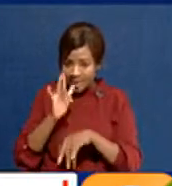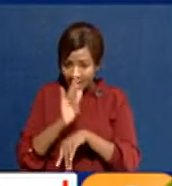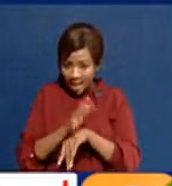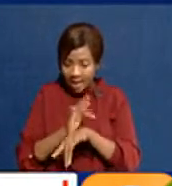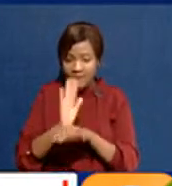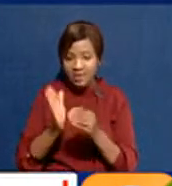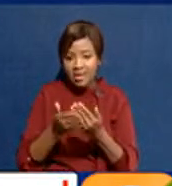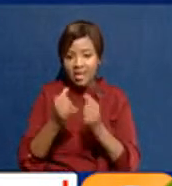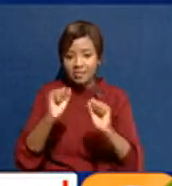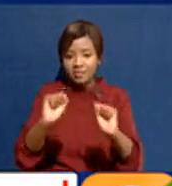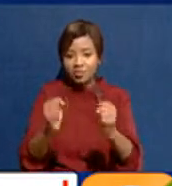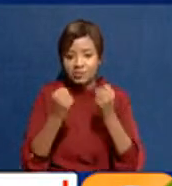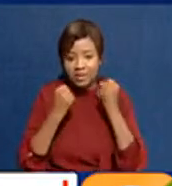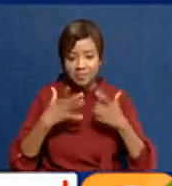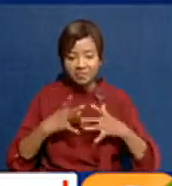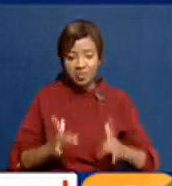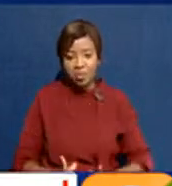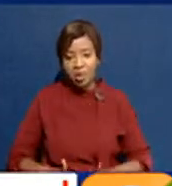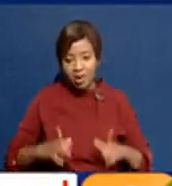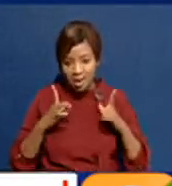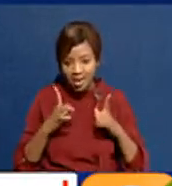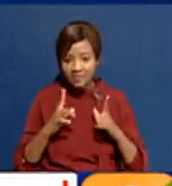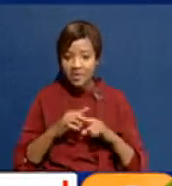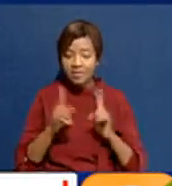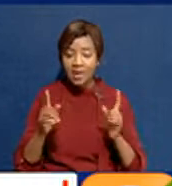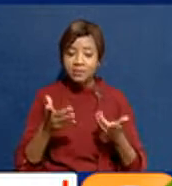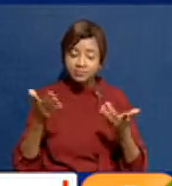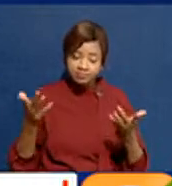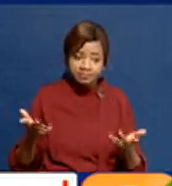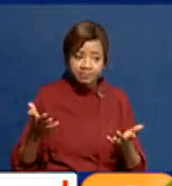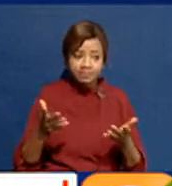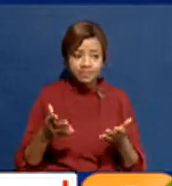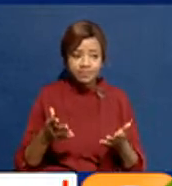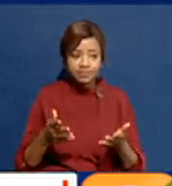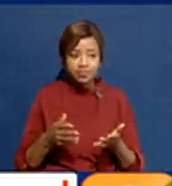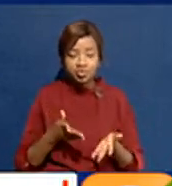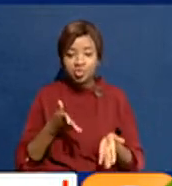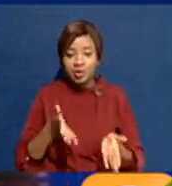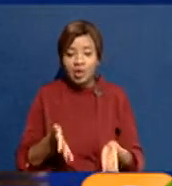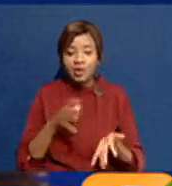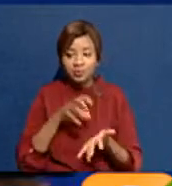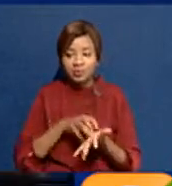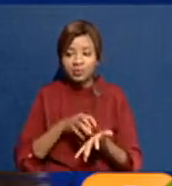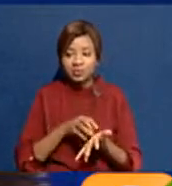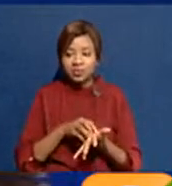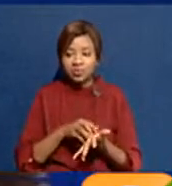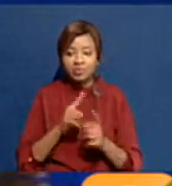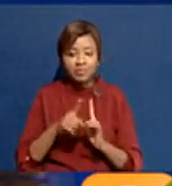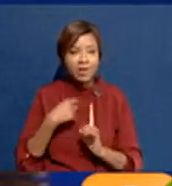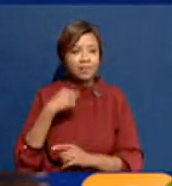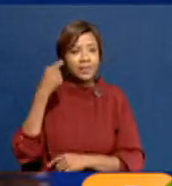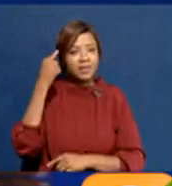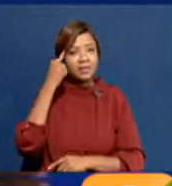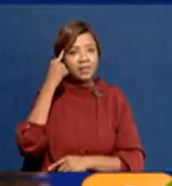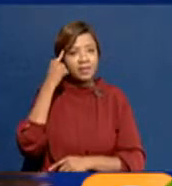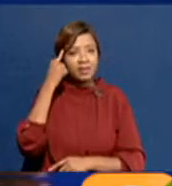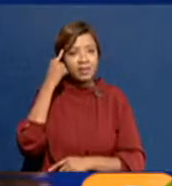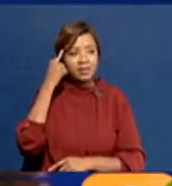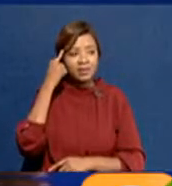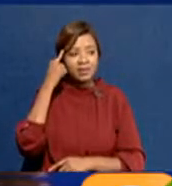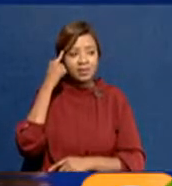in Kenya. Yeah. I don't know. But be it as it may, we have this situation. I think, first of all, there